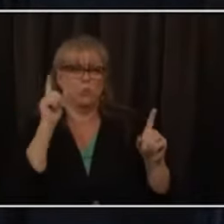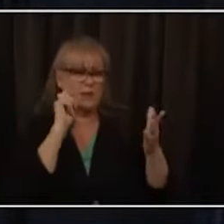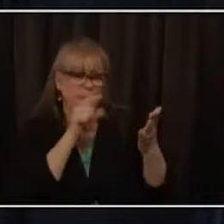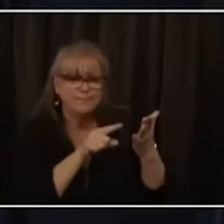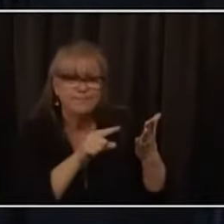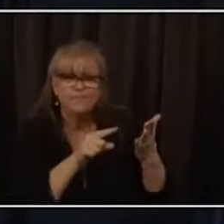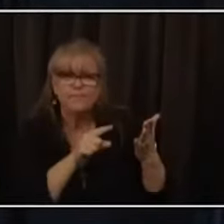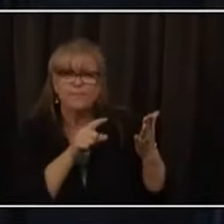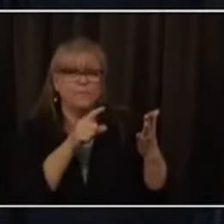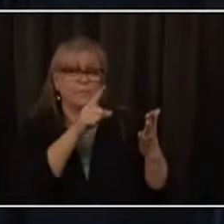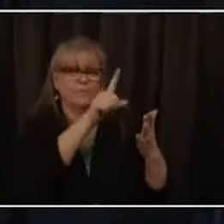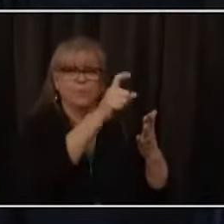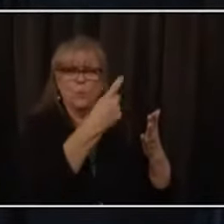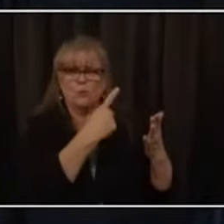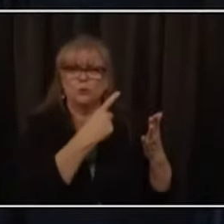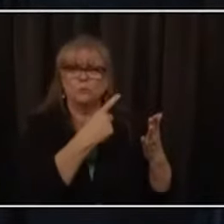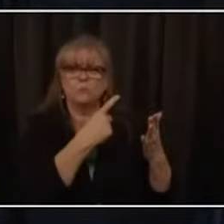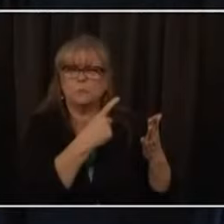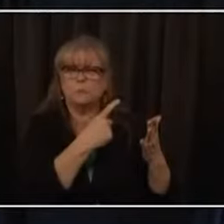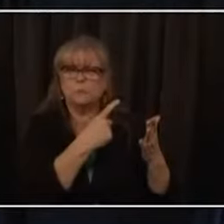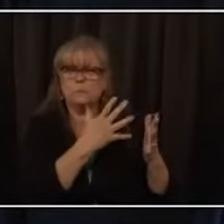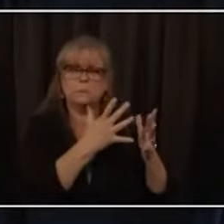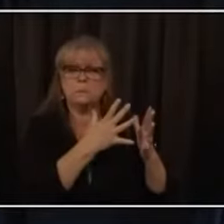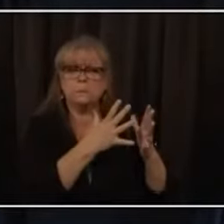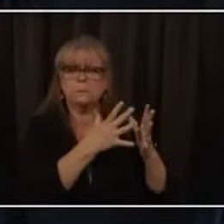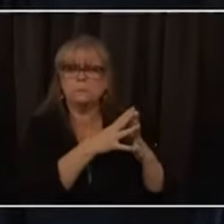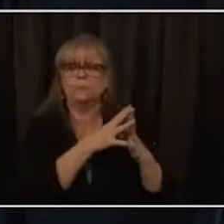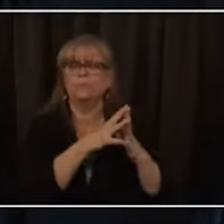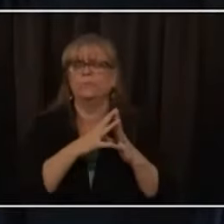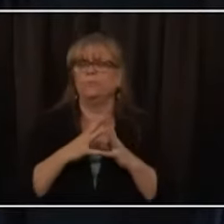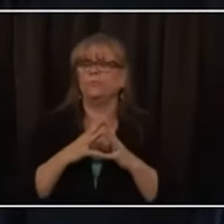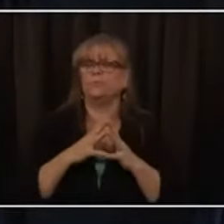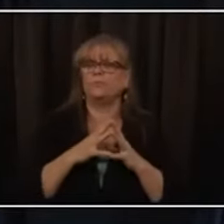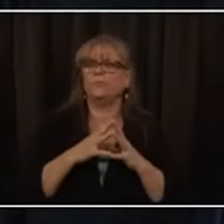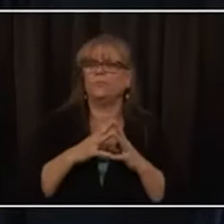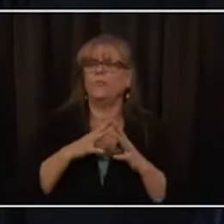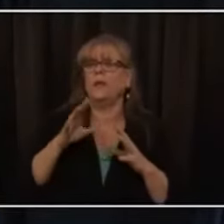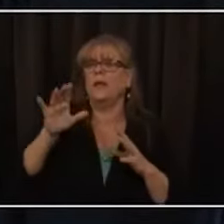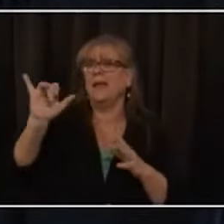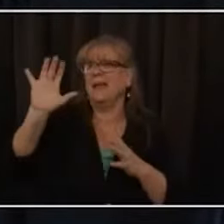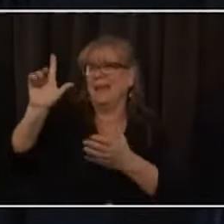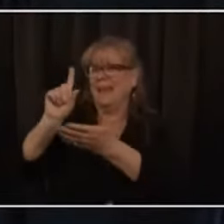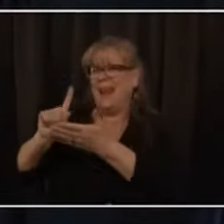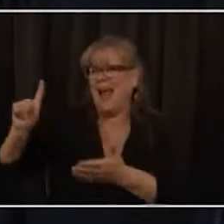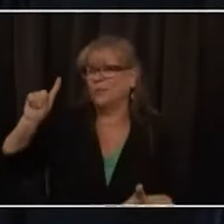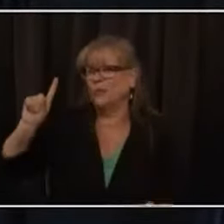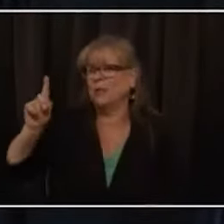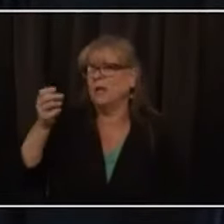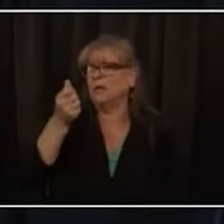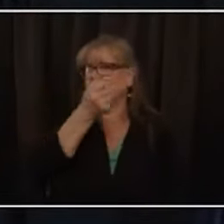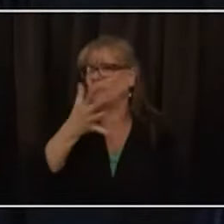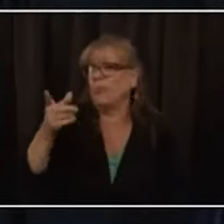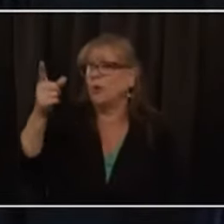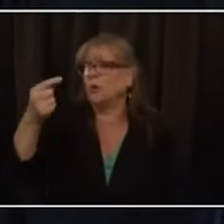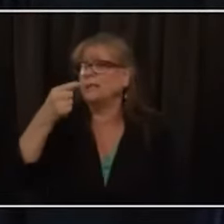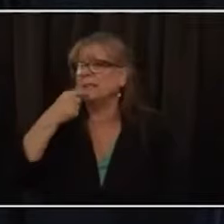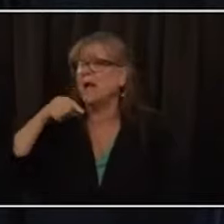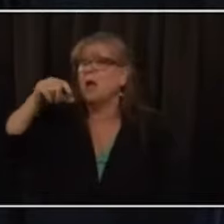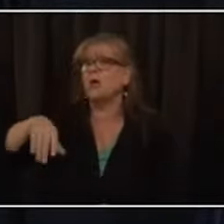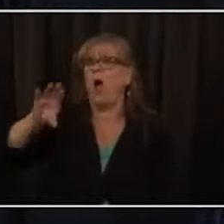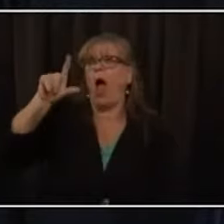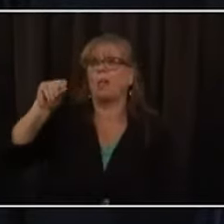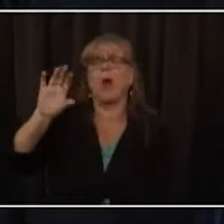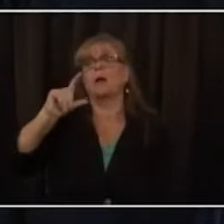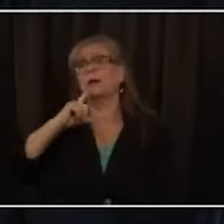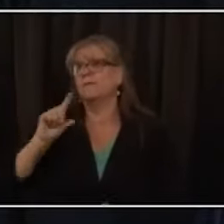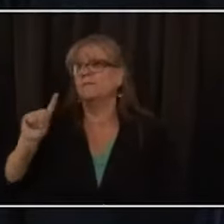Sure. At the press conference last week, you mentioned multiple times that Colorado is one of the first states